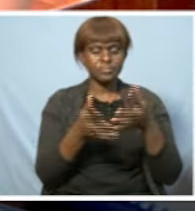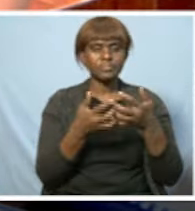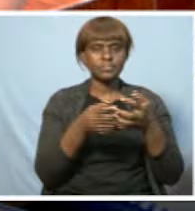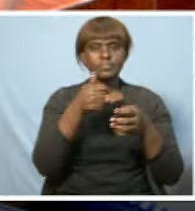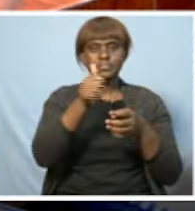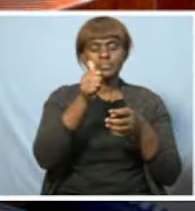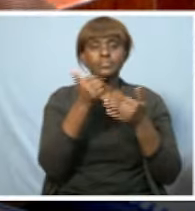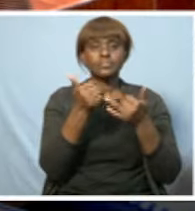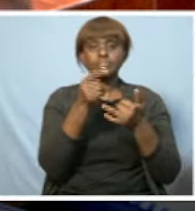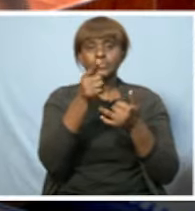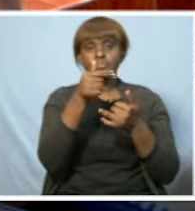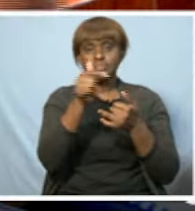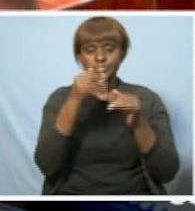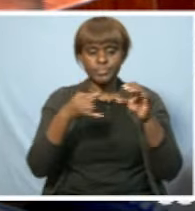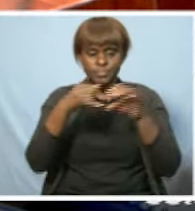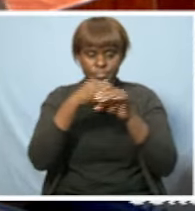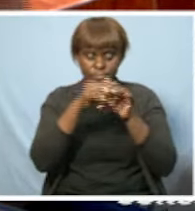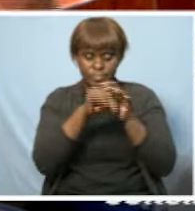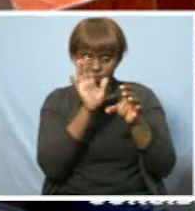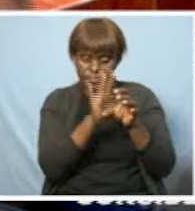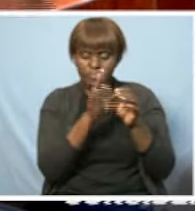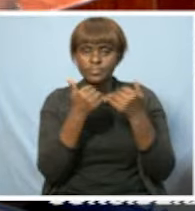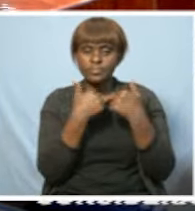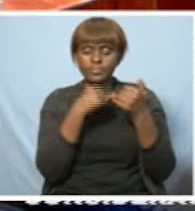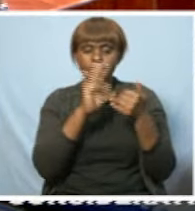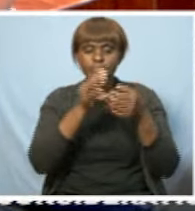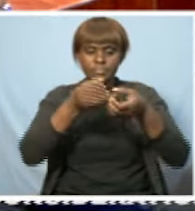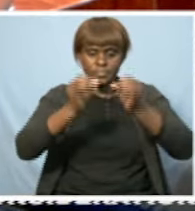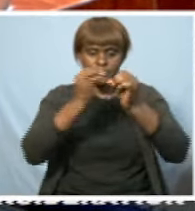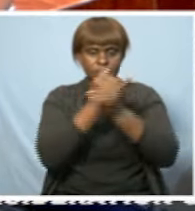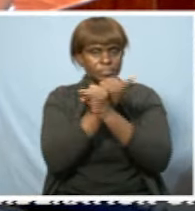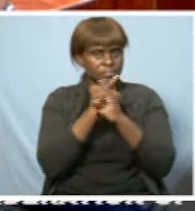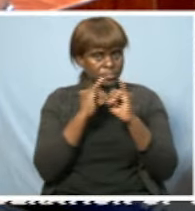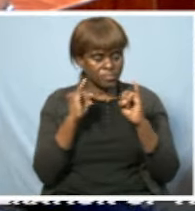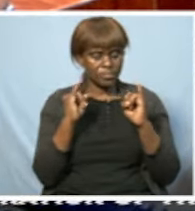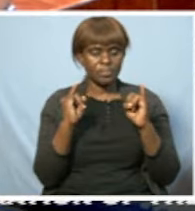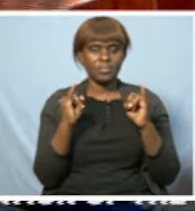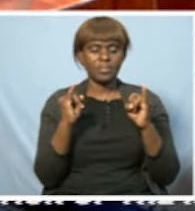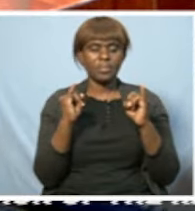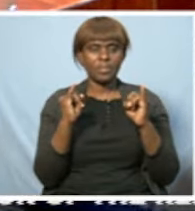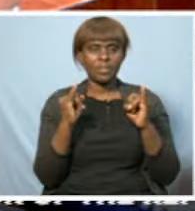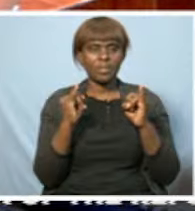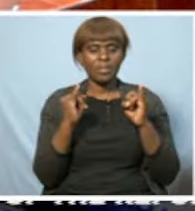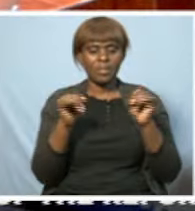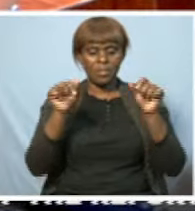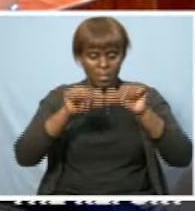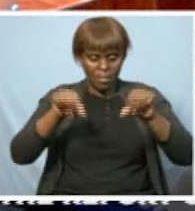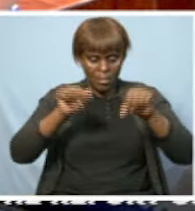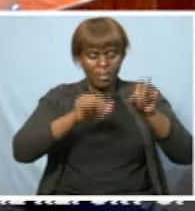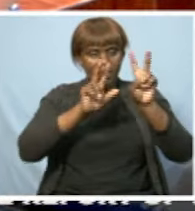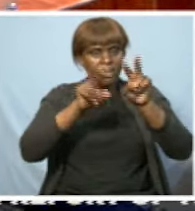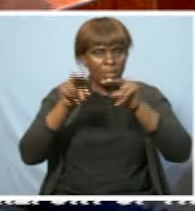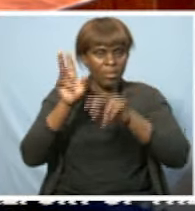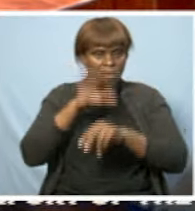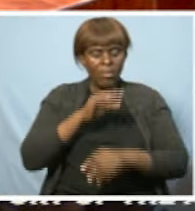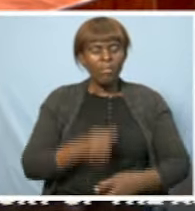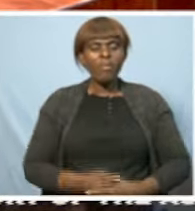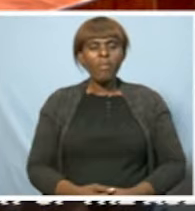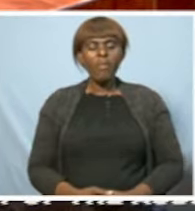you involved in carrying out your own independent audit inspections?